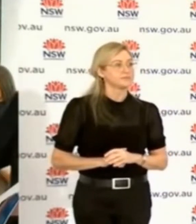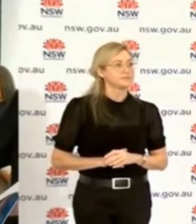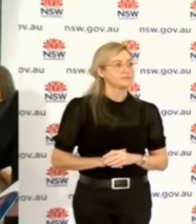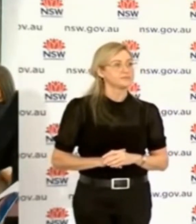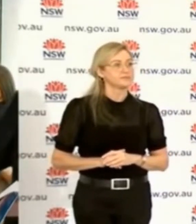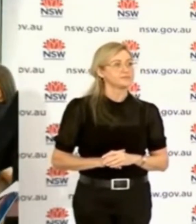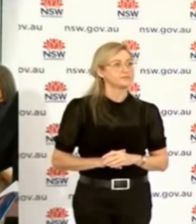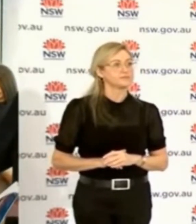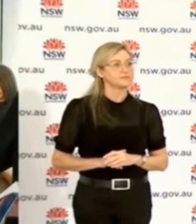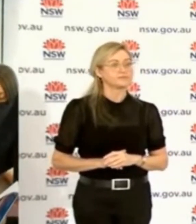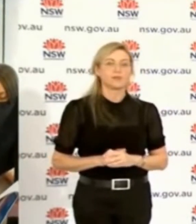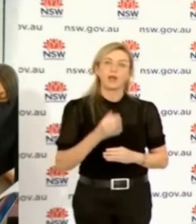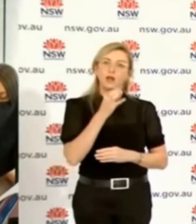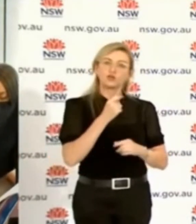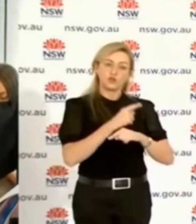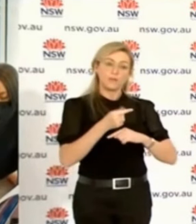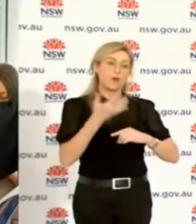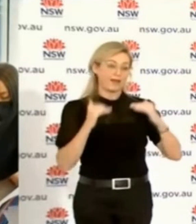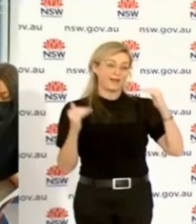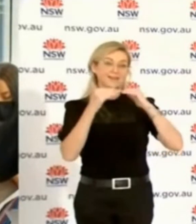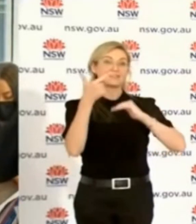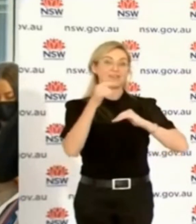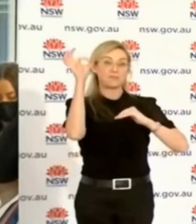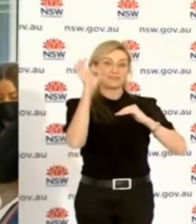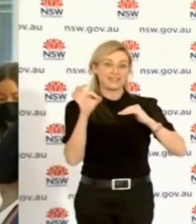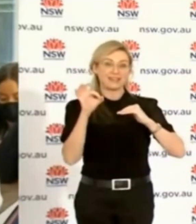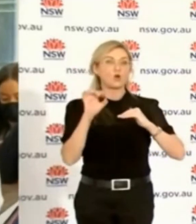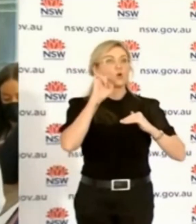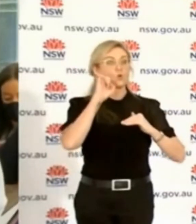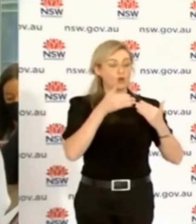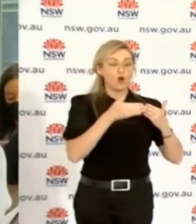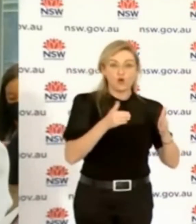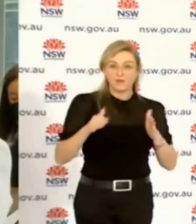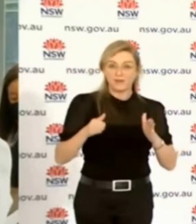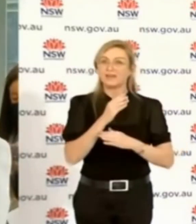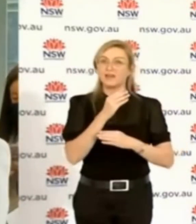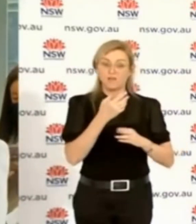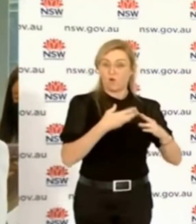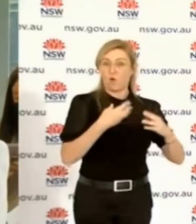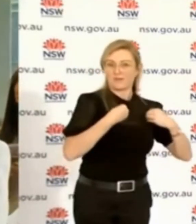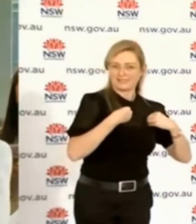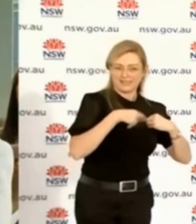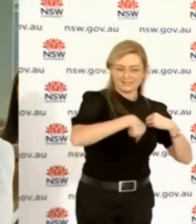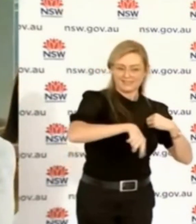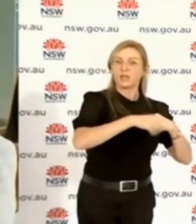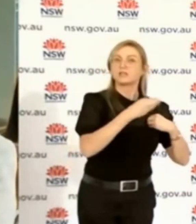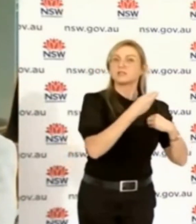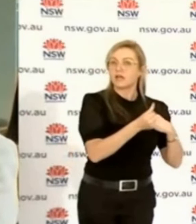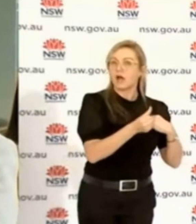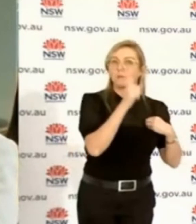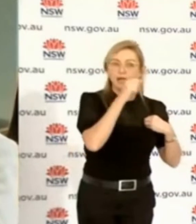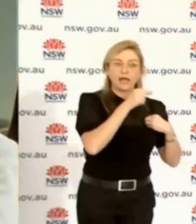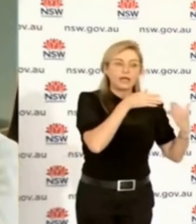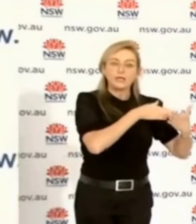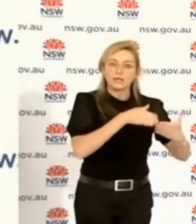restrictions that are contained in this 70% plan, most of those will fade away once we hit 80%? Should they assume that it'll be opening up from